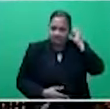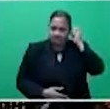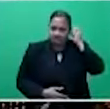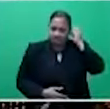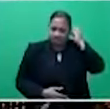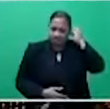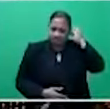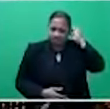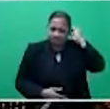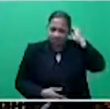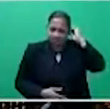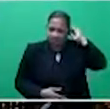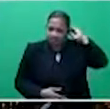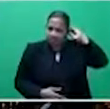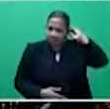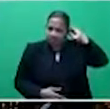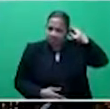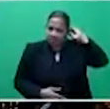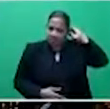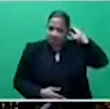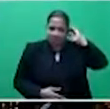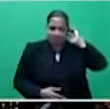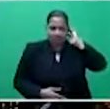Speaker, sir. Mr. Speaker, sir. Don't lie.